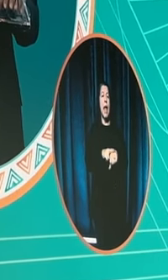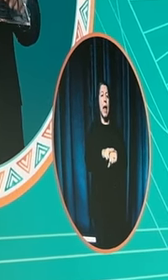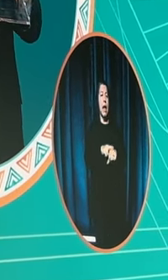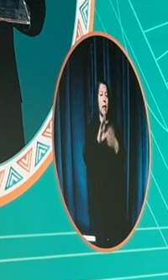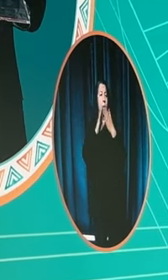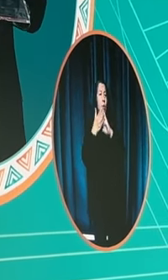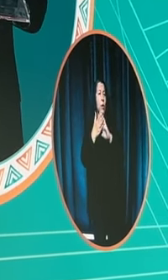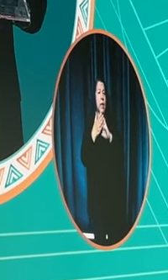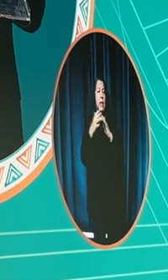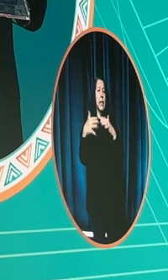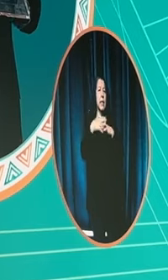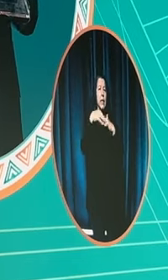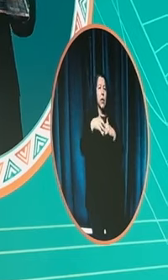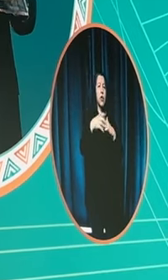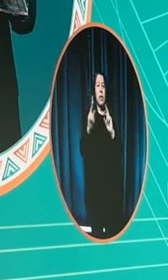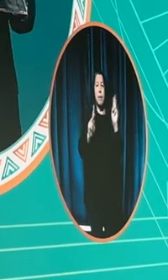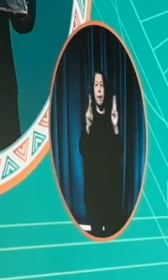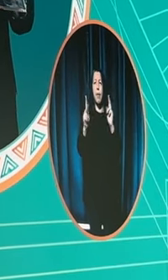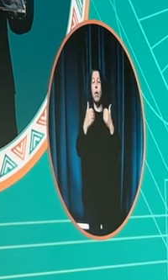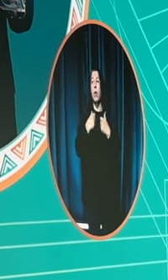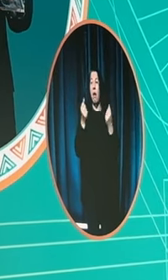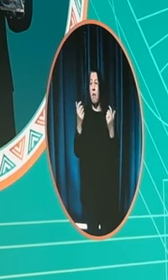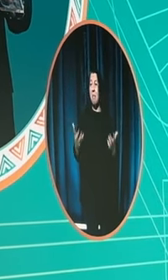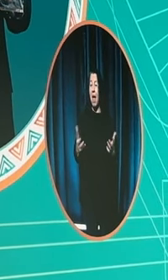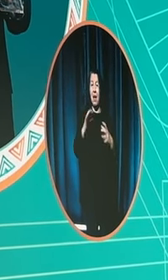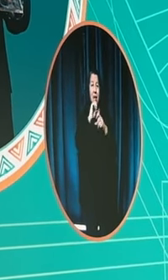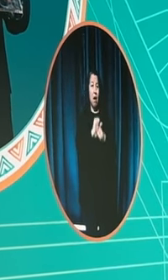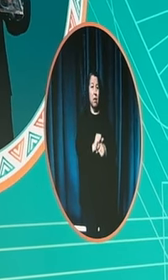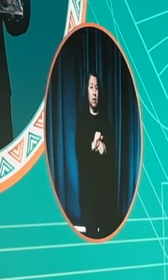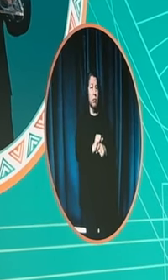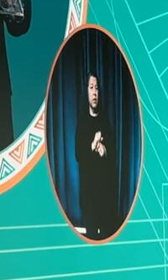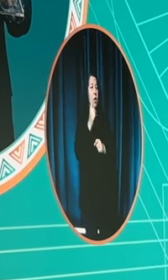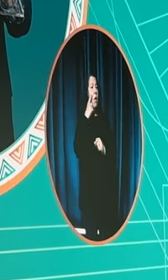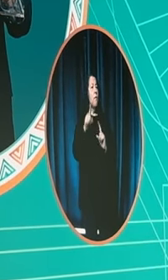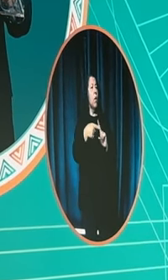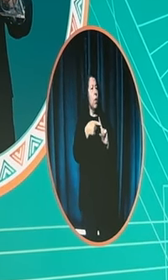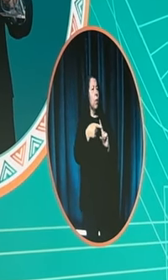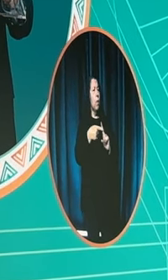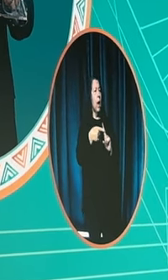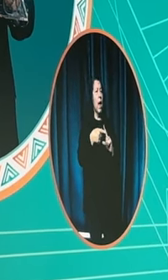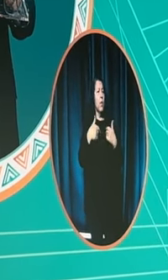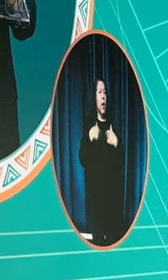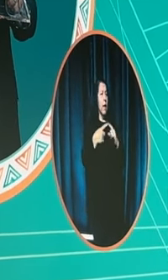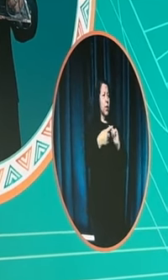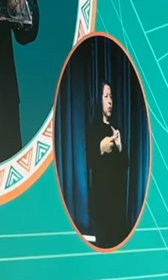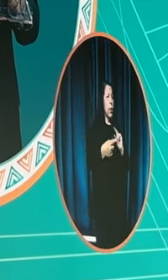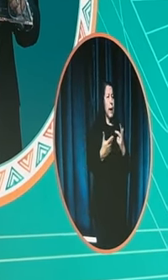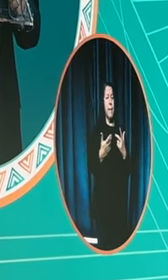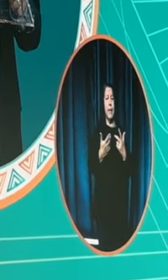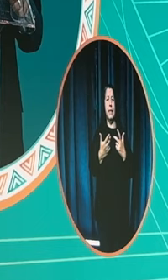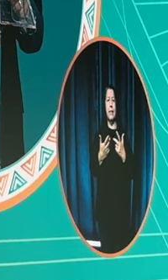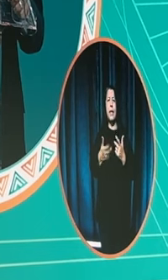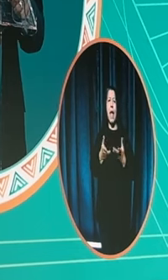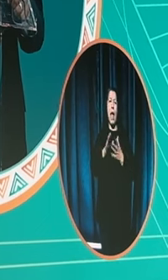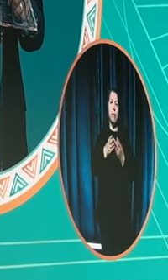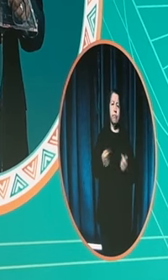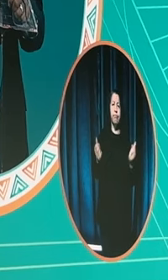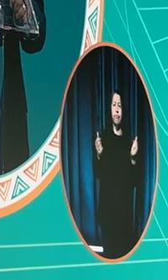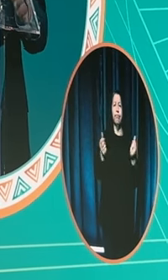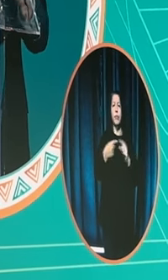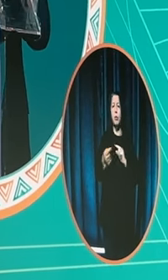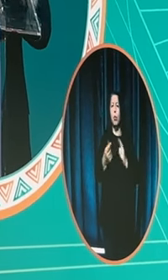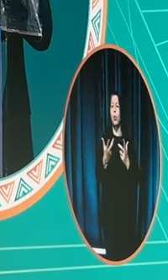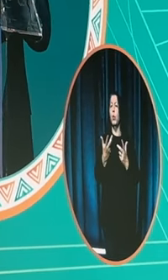people, we have many customs for when there are disagreements and settling disputes and things like